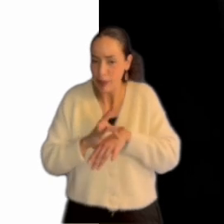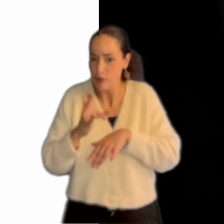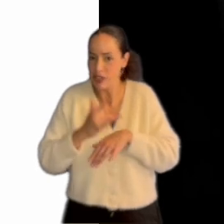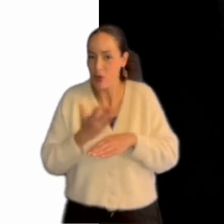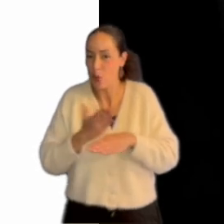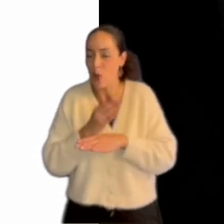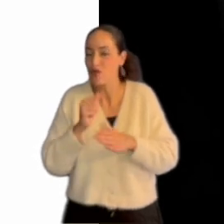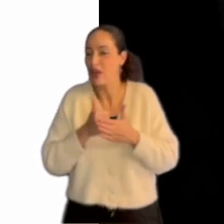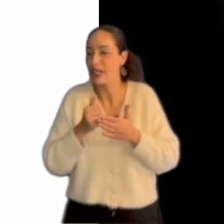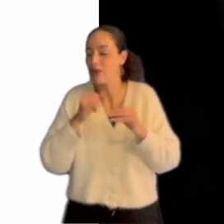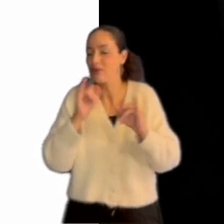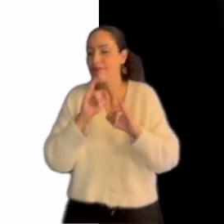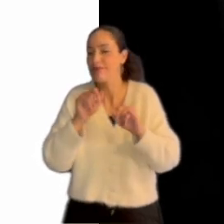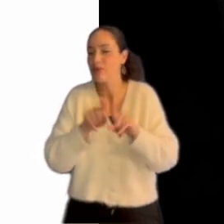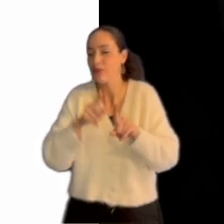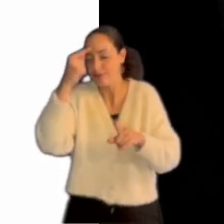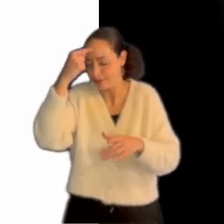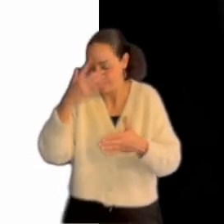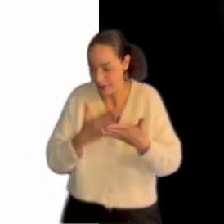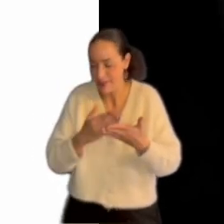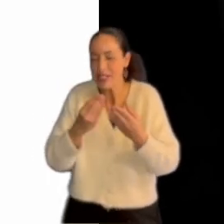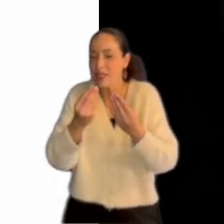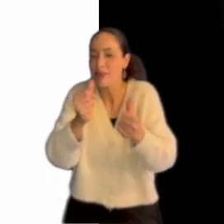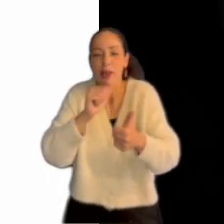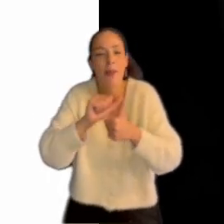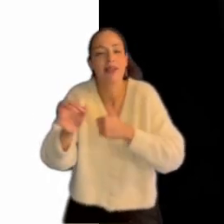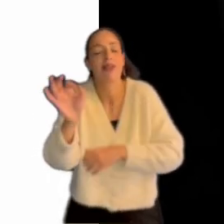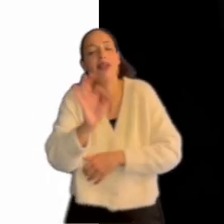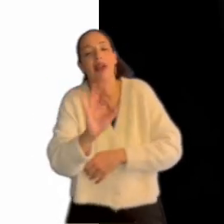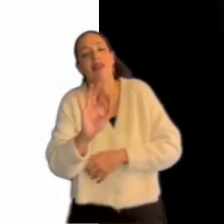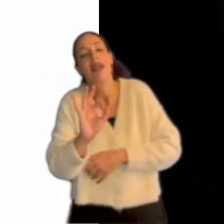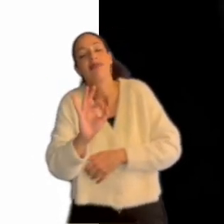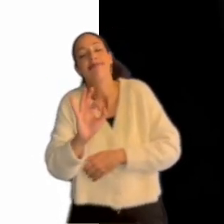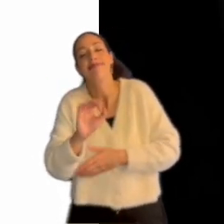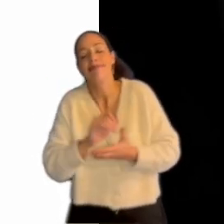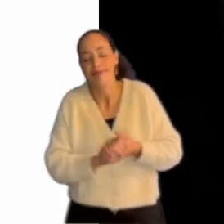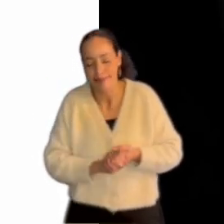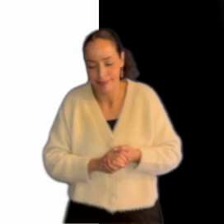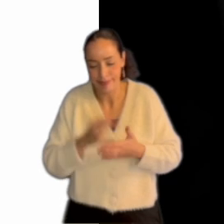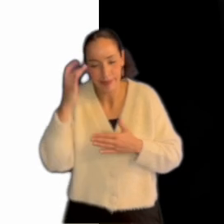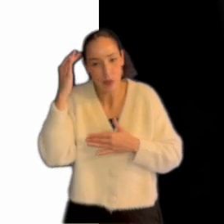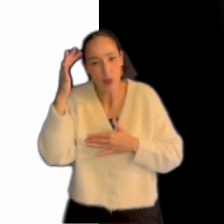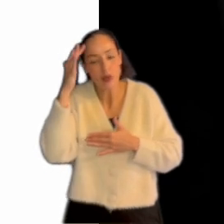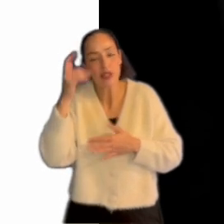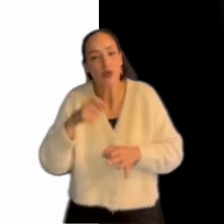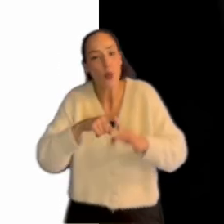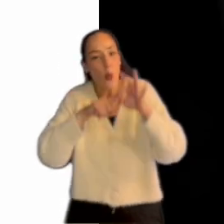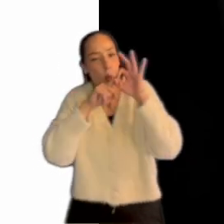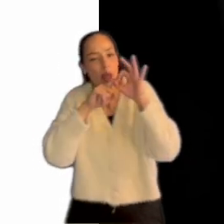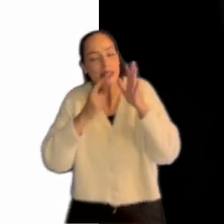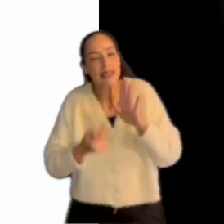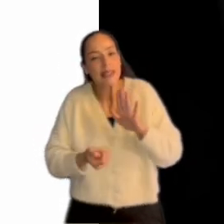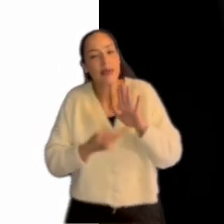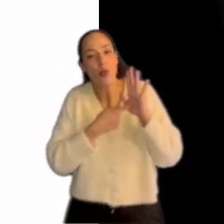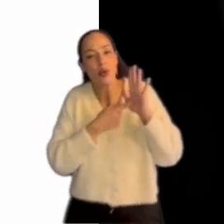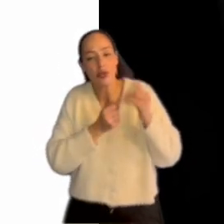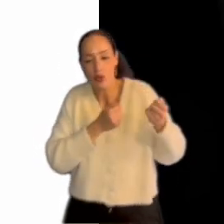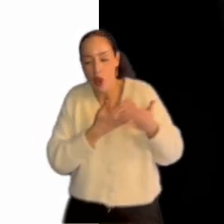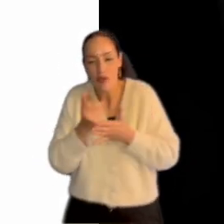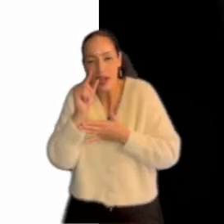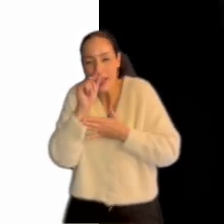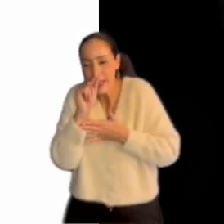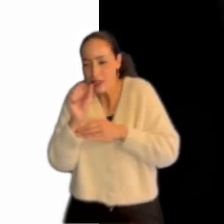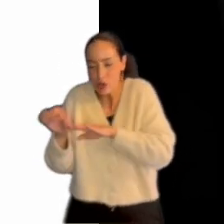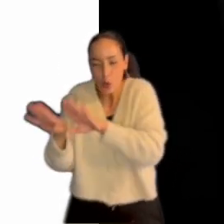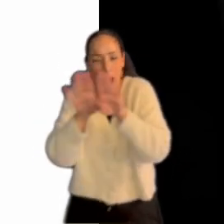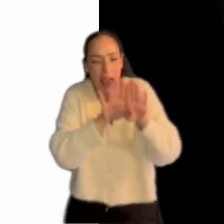everyone rather than a lot to few. In practice, this is a challenging value to implement. During the height of the pandemic, I